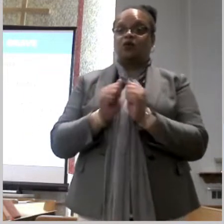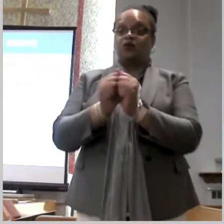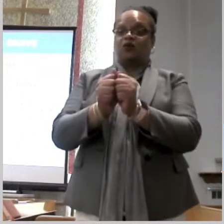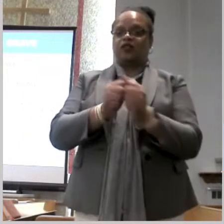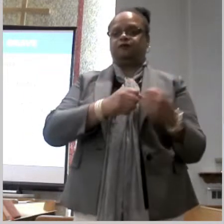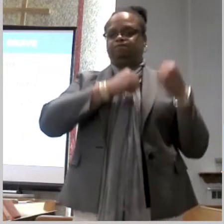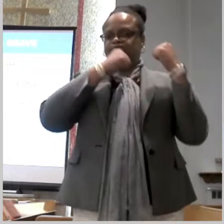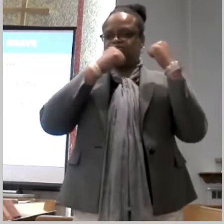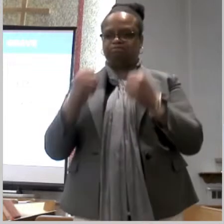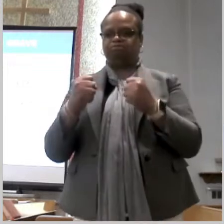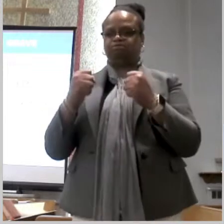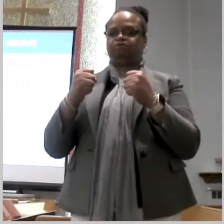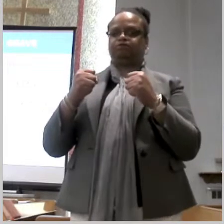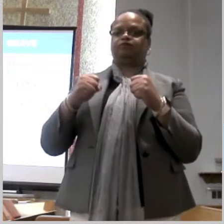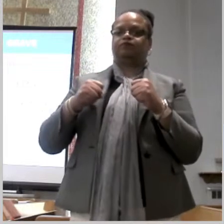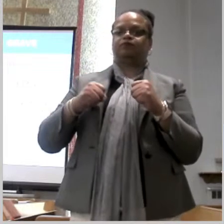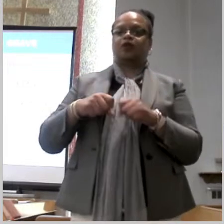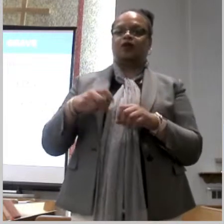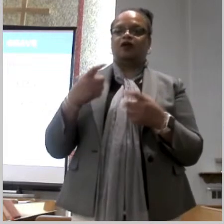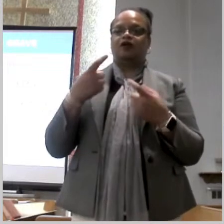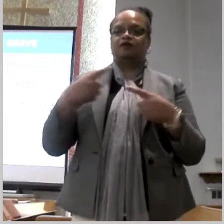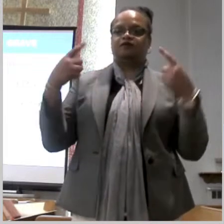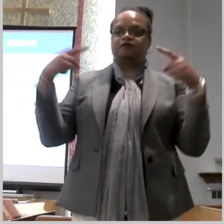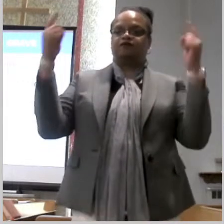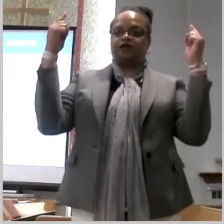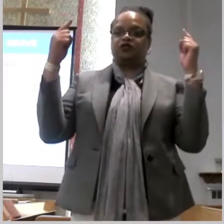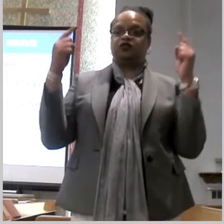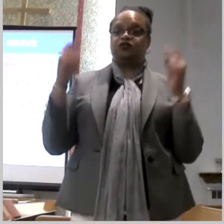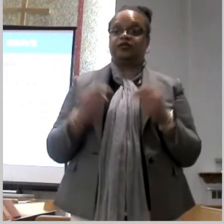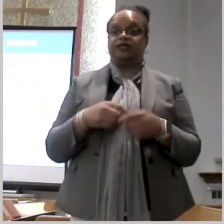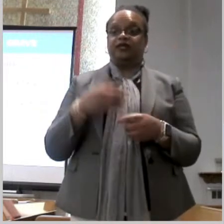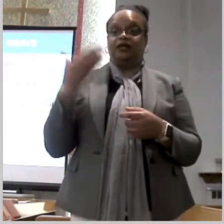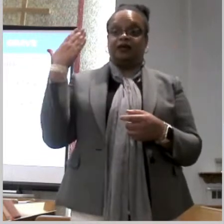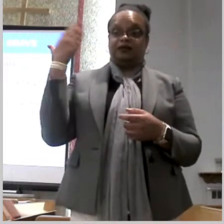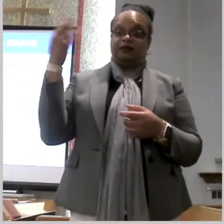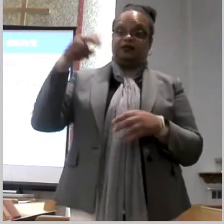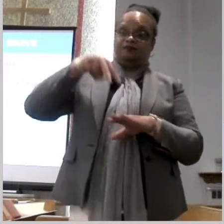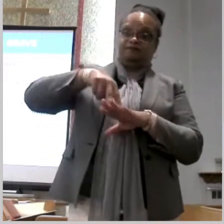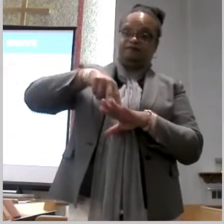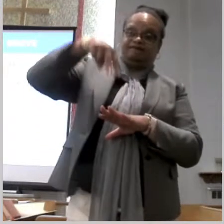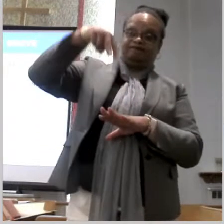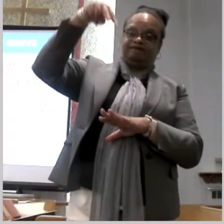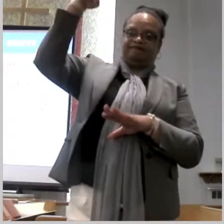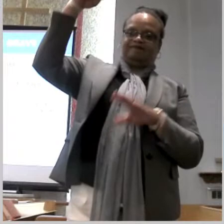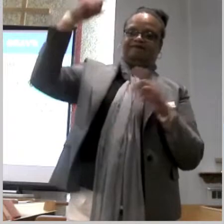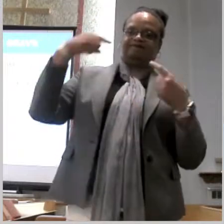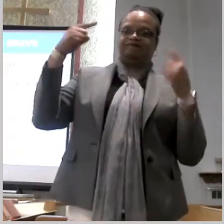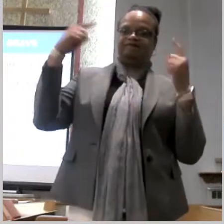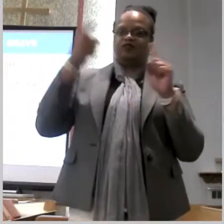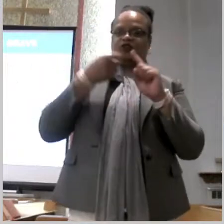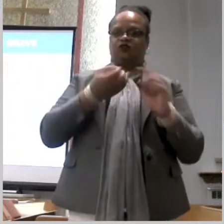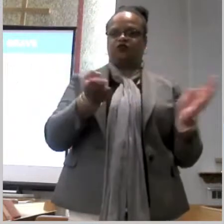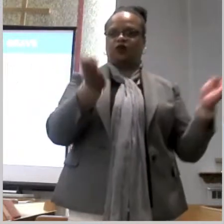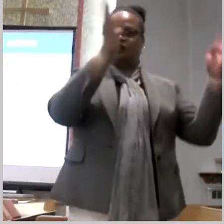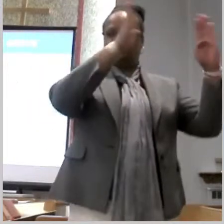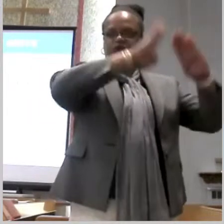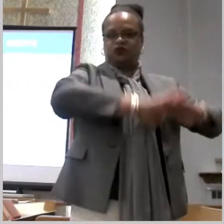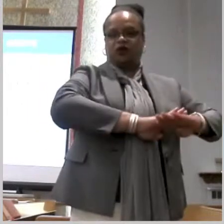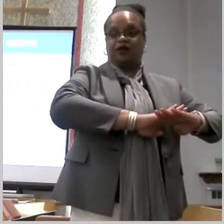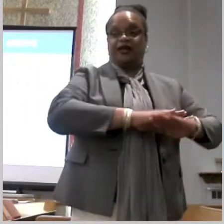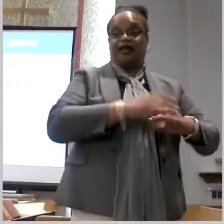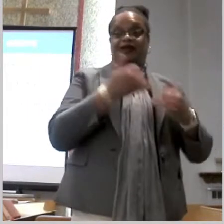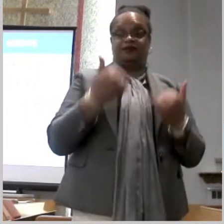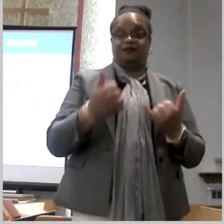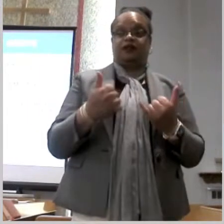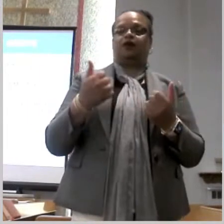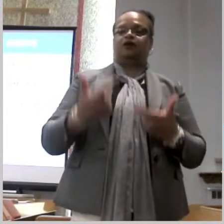a mighty triumph for his foes. He arose the victor from the dark